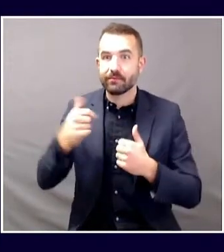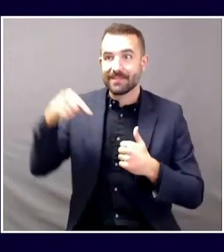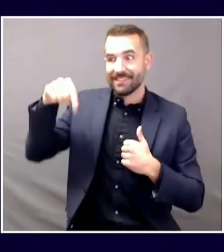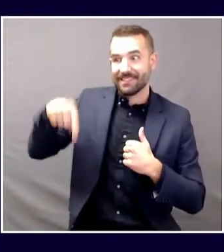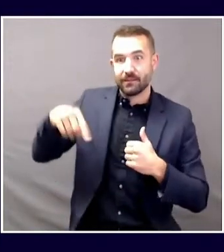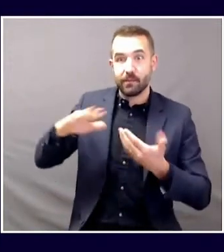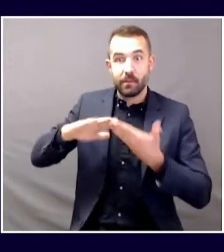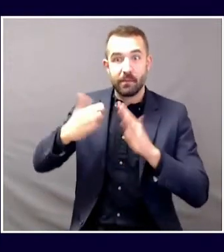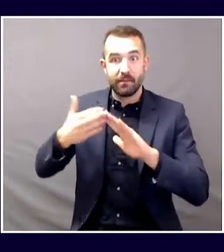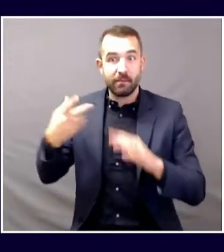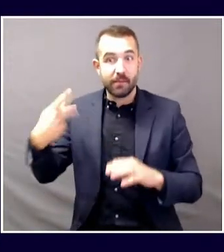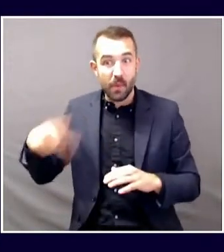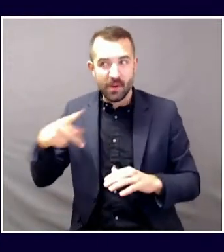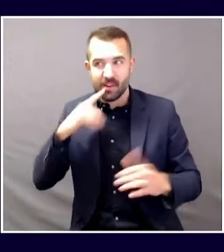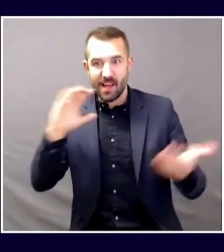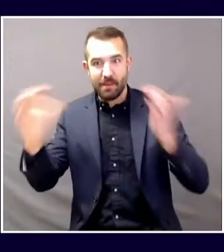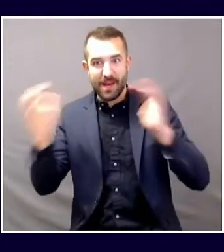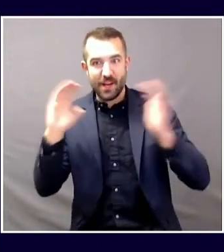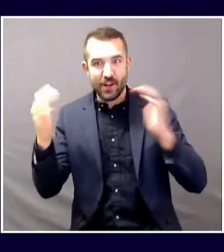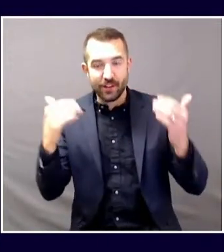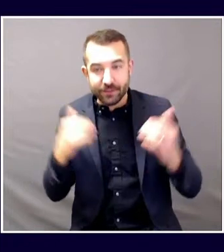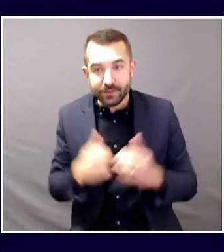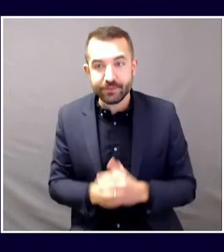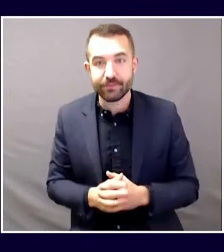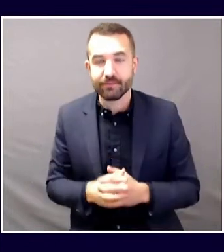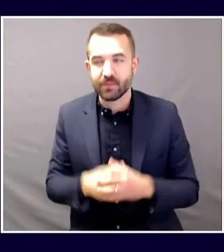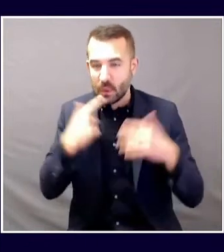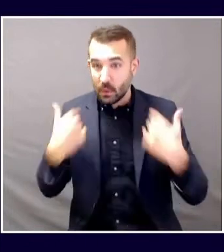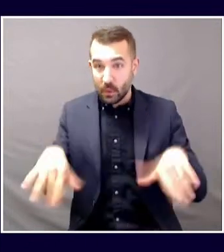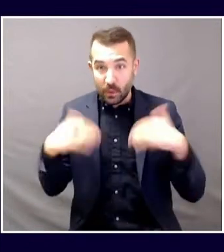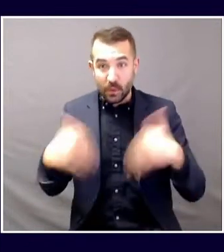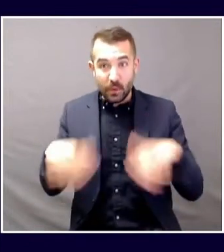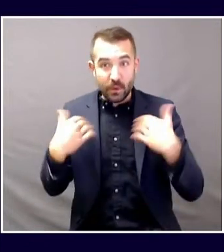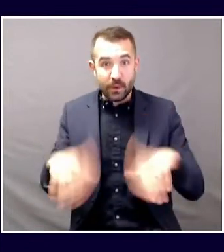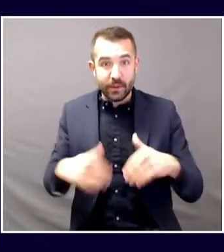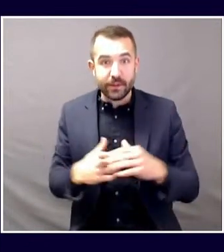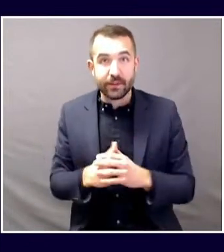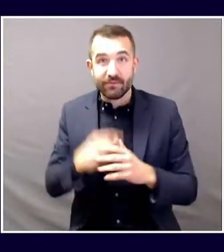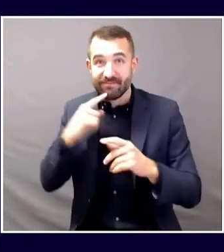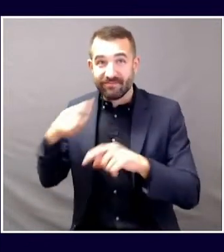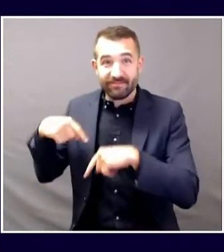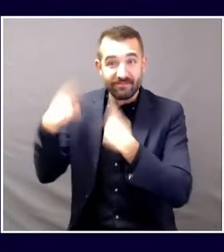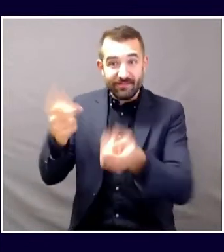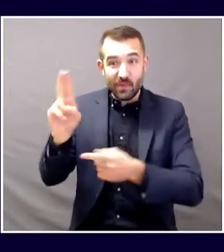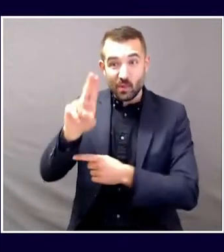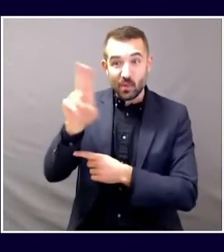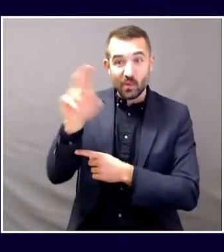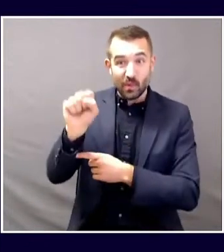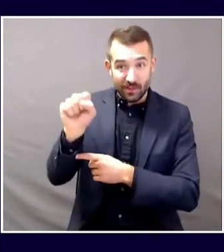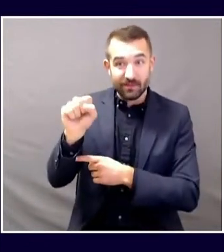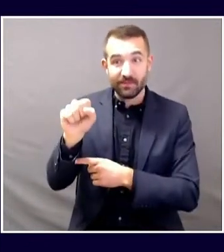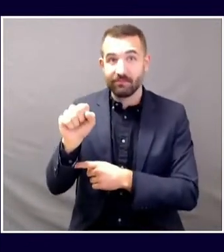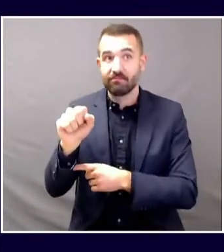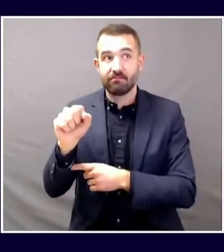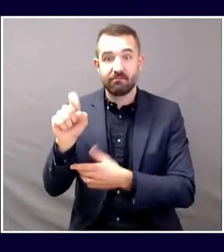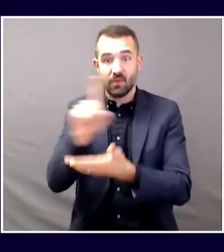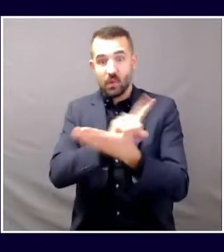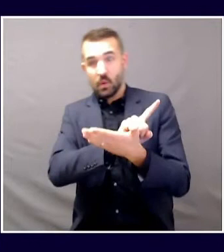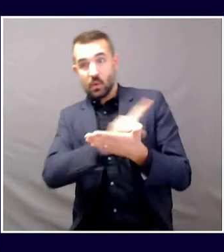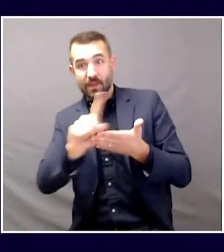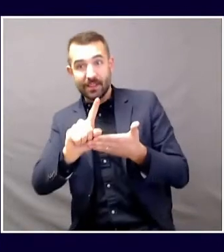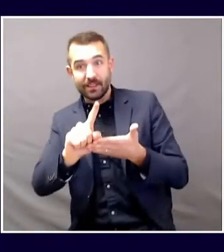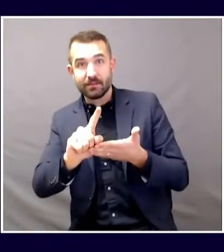Over the past week in the United States, there's been an average of over 160,000 cases per